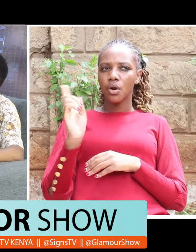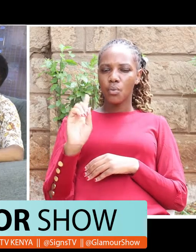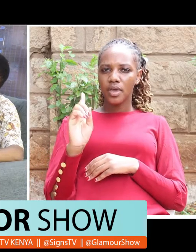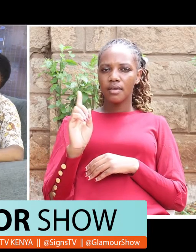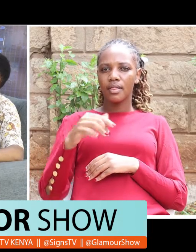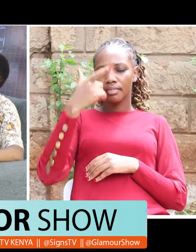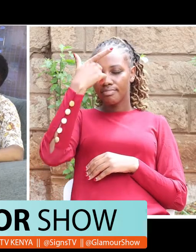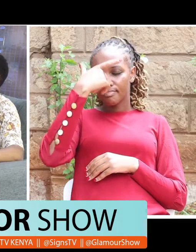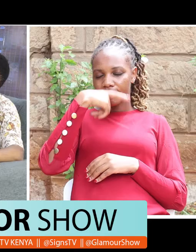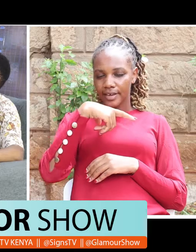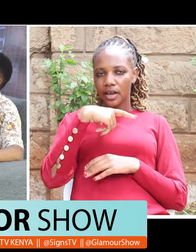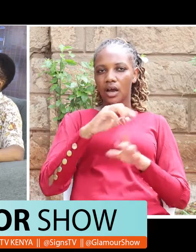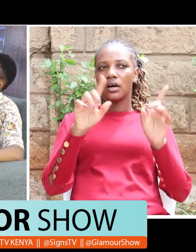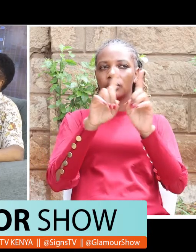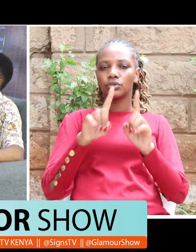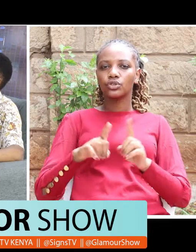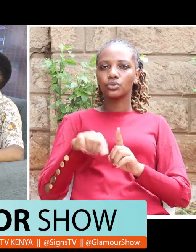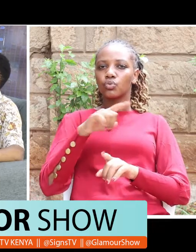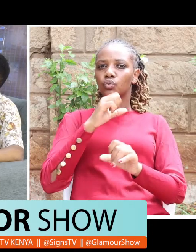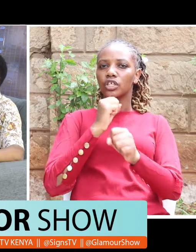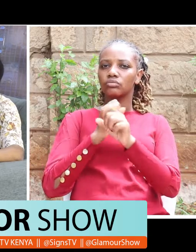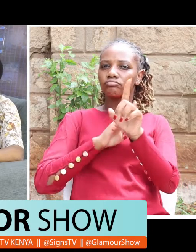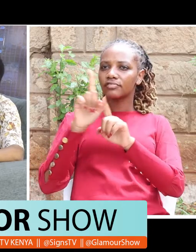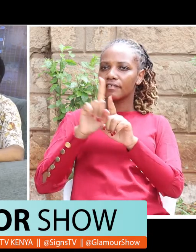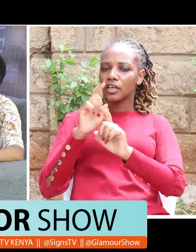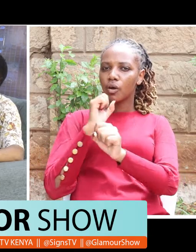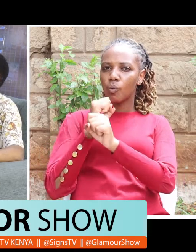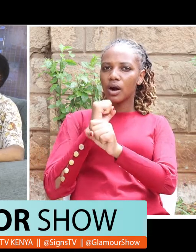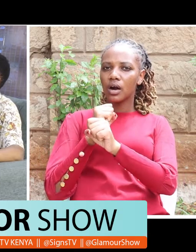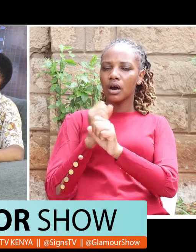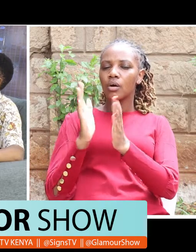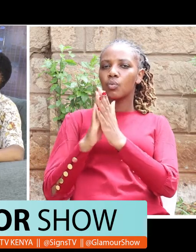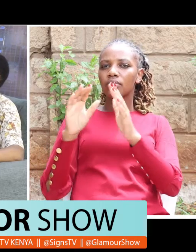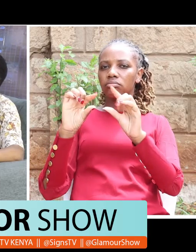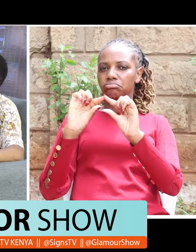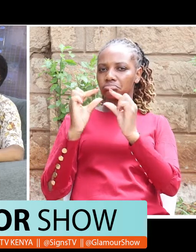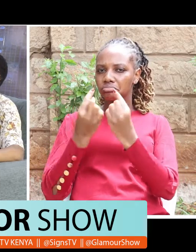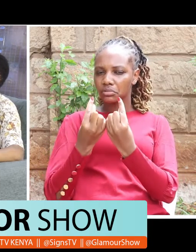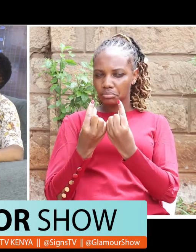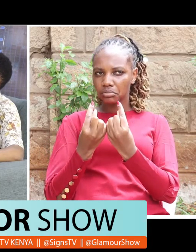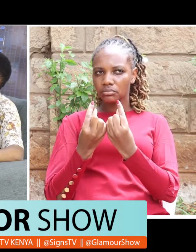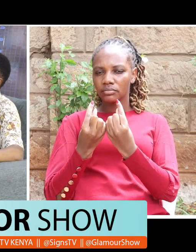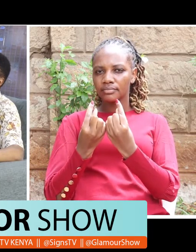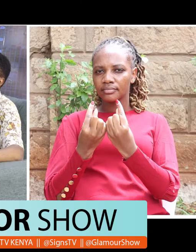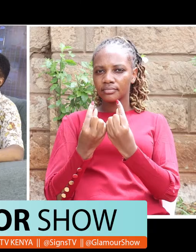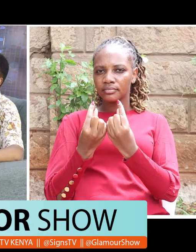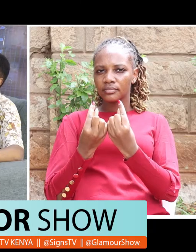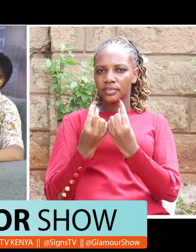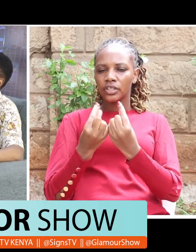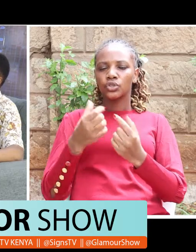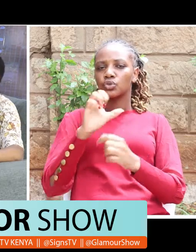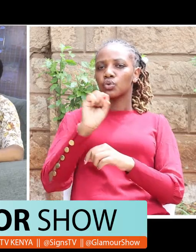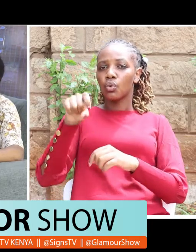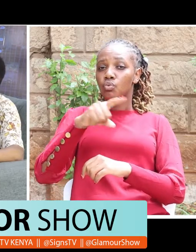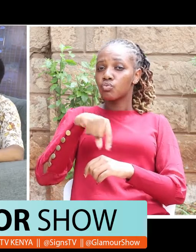in Nairobi, Thika, and we also do traveling theater under a group called Downstage Theatre Production. Sorry?